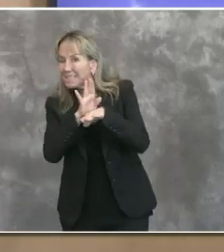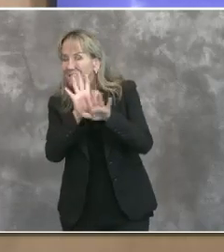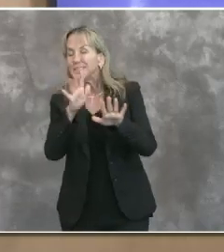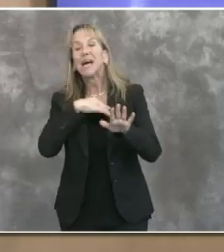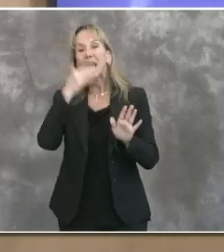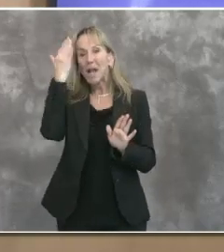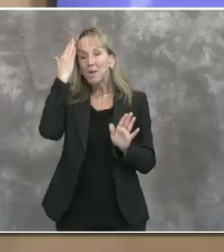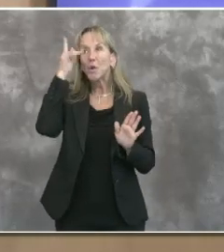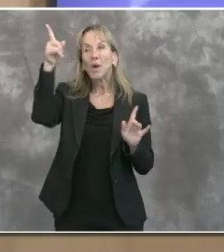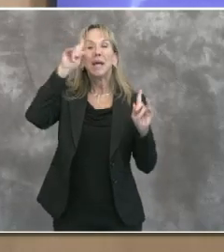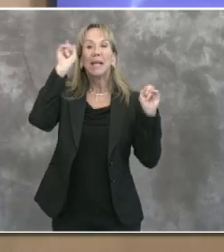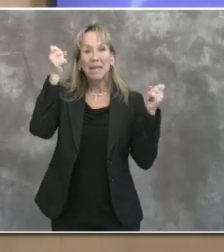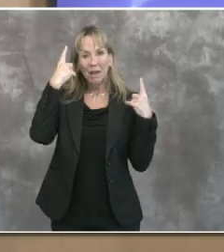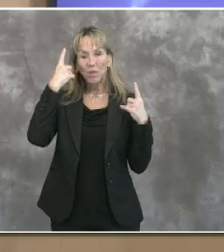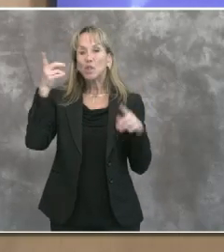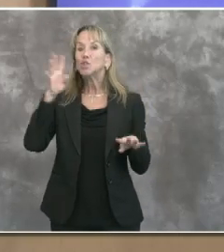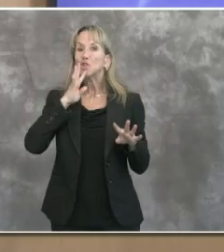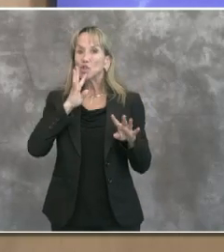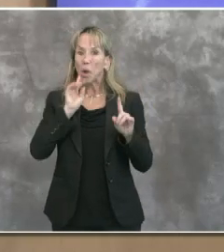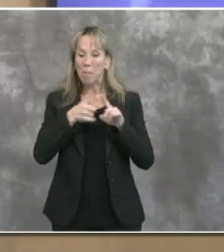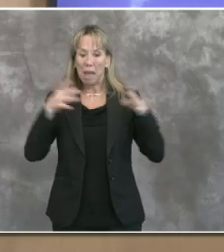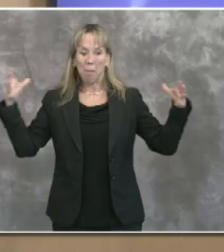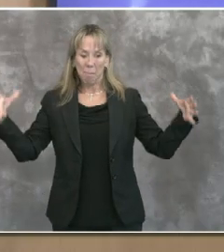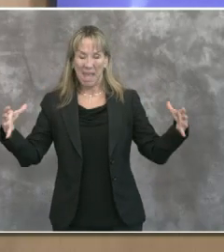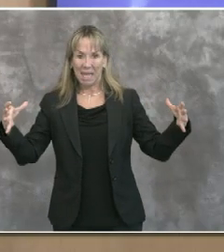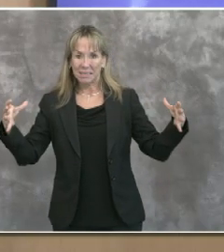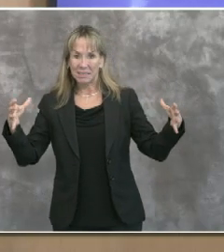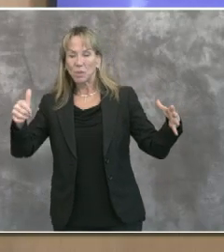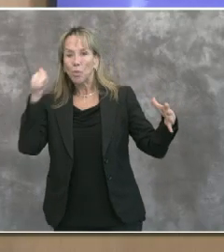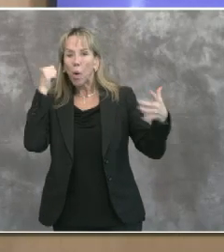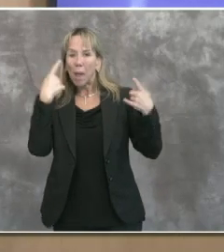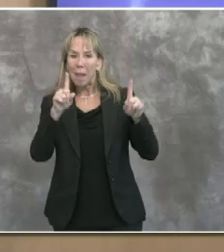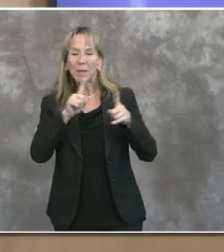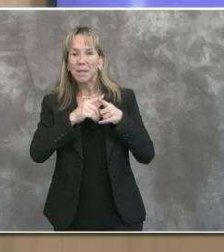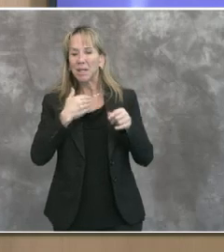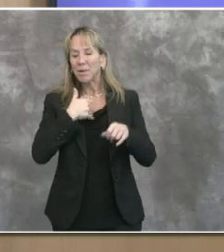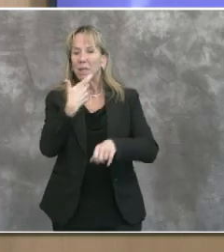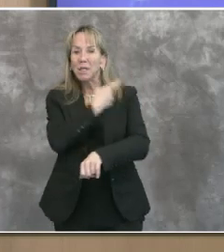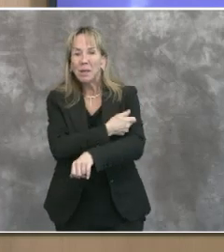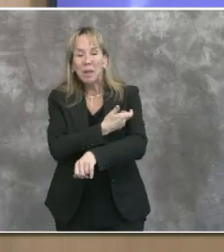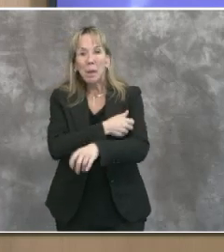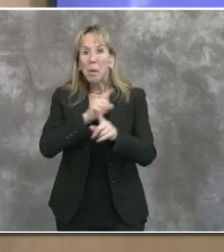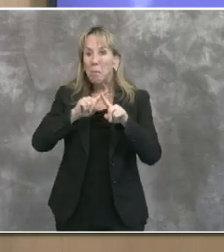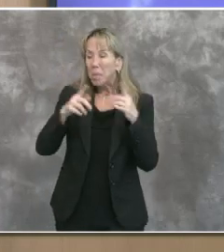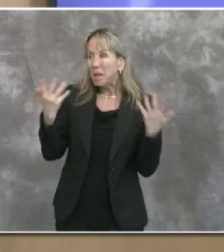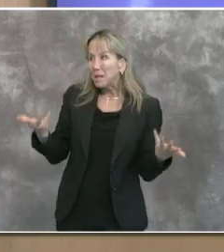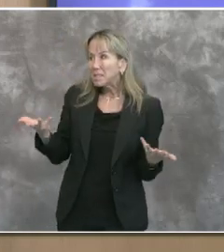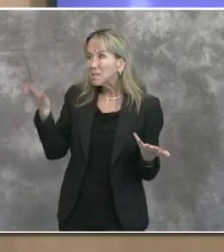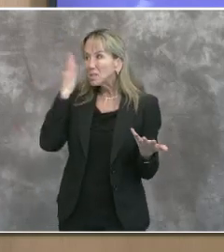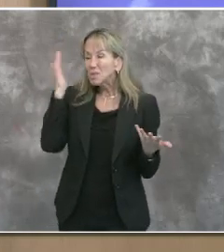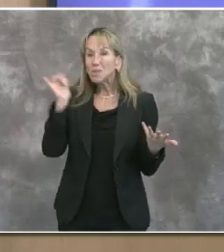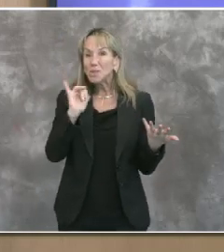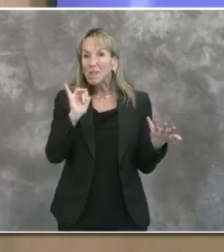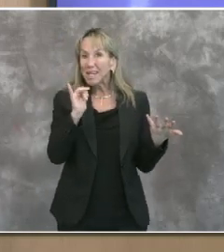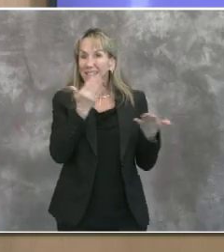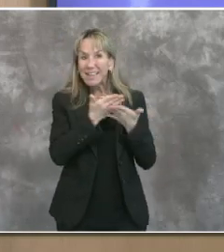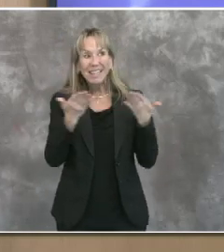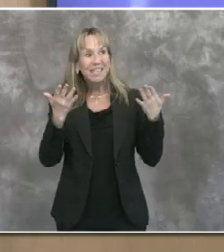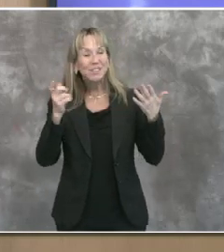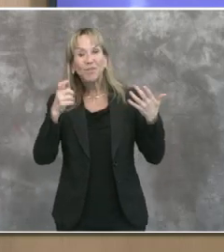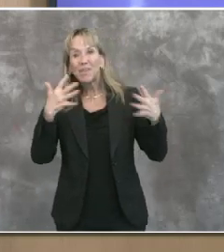mass gatherings are not recommended until we have a vaccine. Do you think global events such as Comic-Con will be canceled for